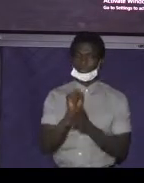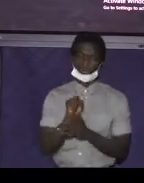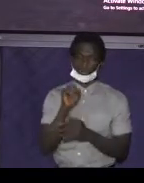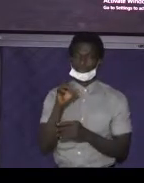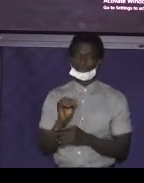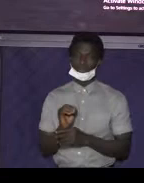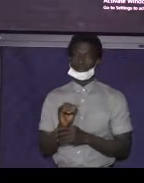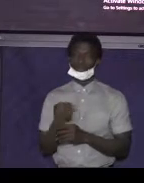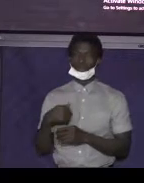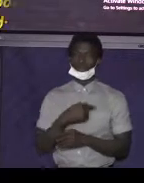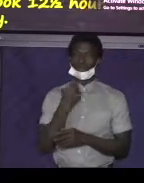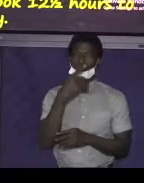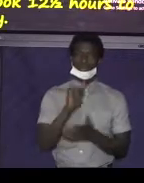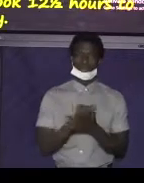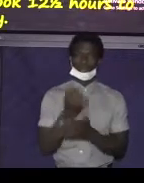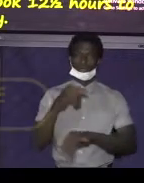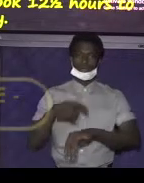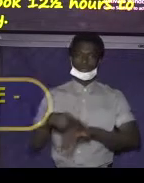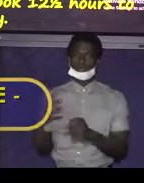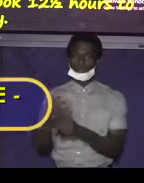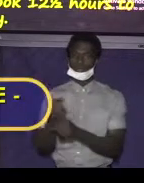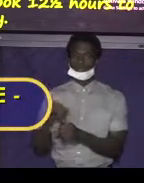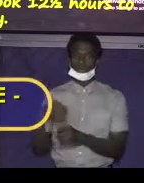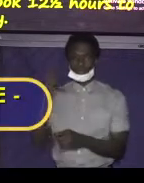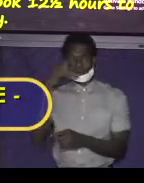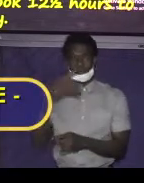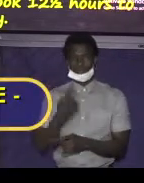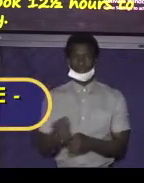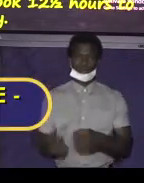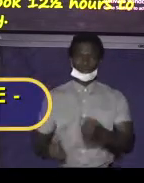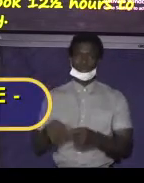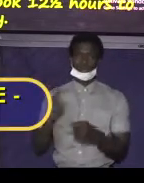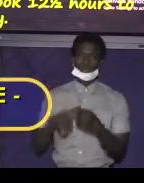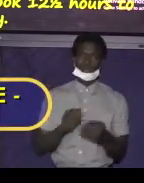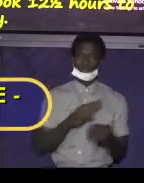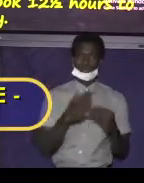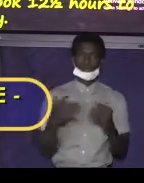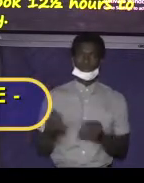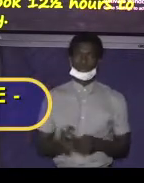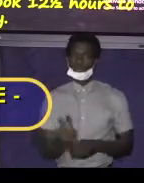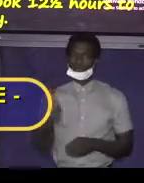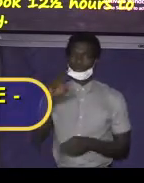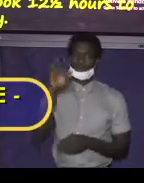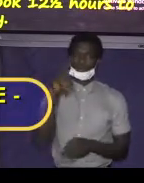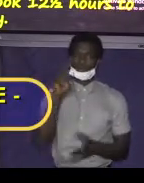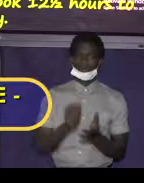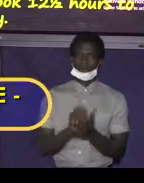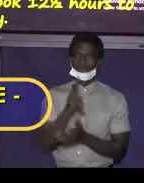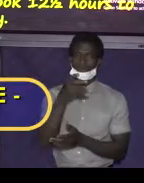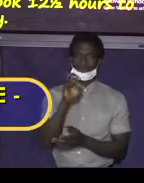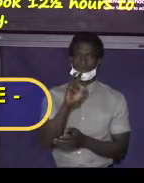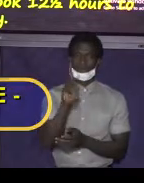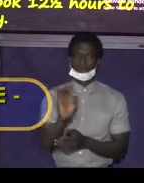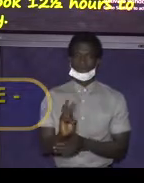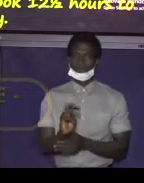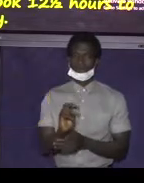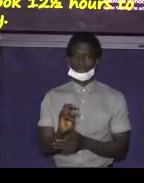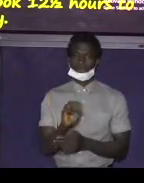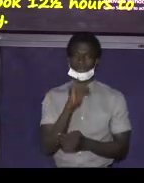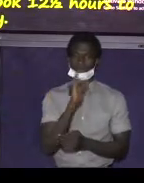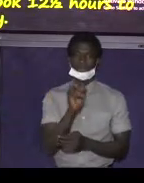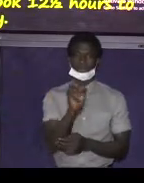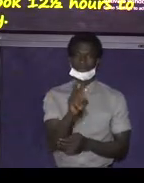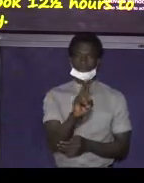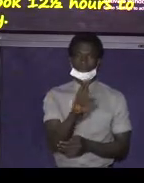So we say that the time taken for the car to complete the journey of 1,200 kilometers